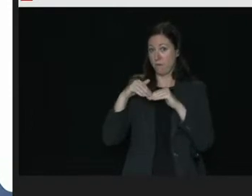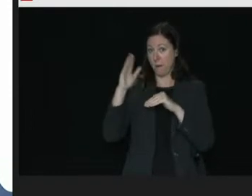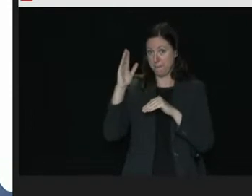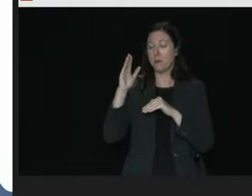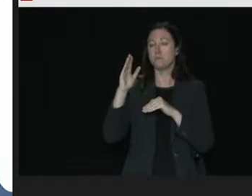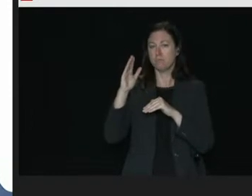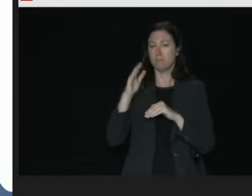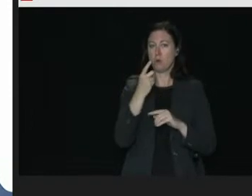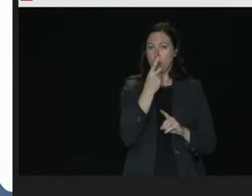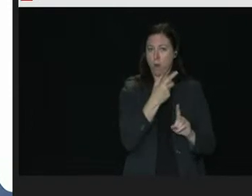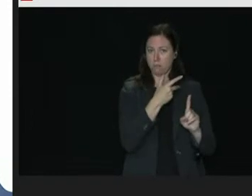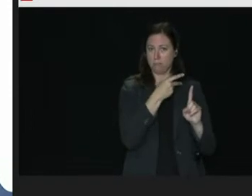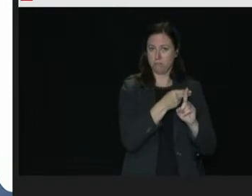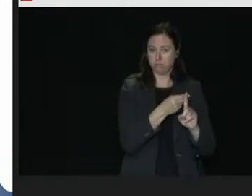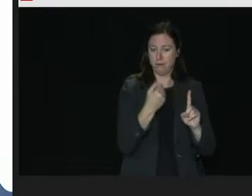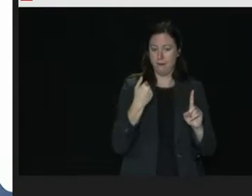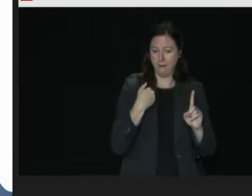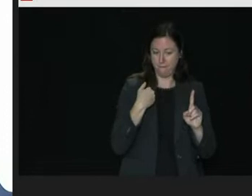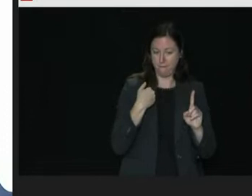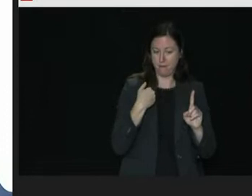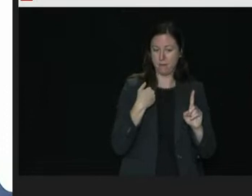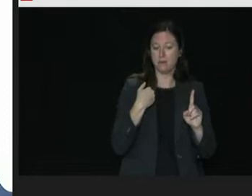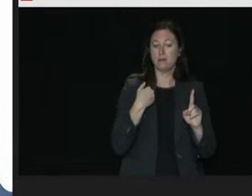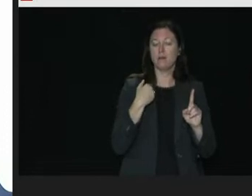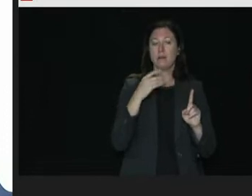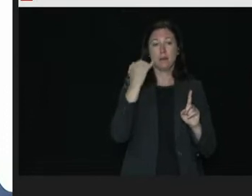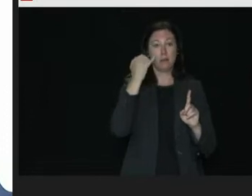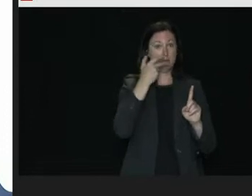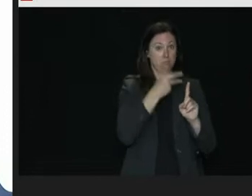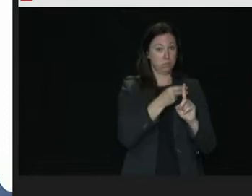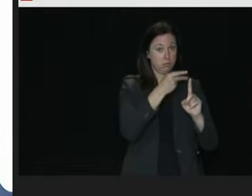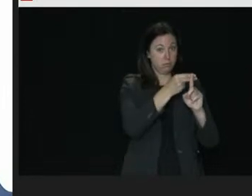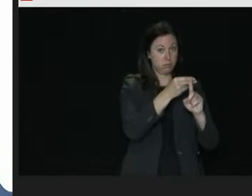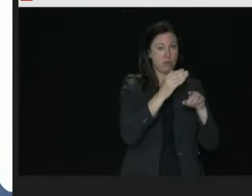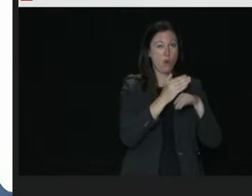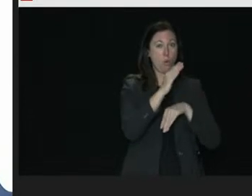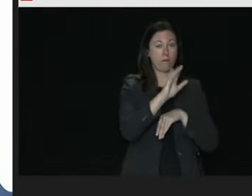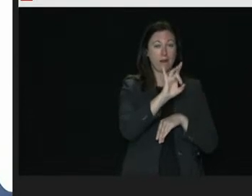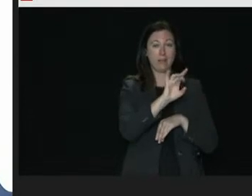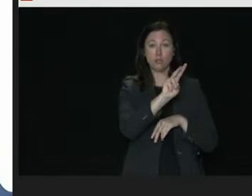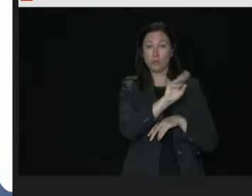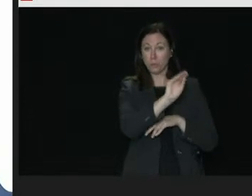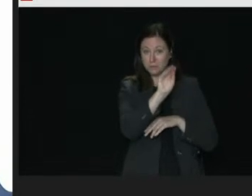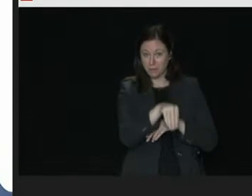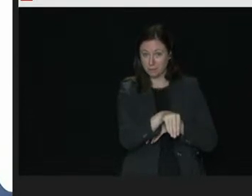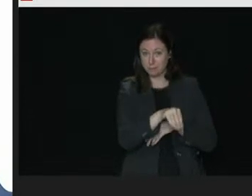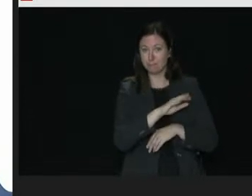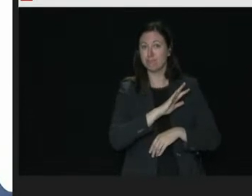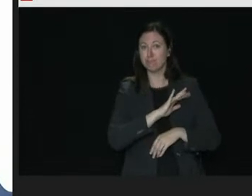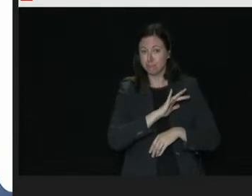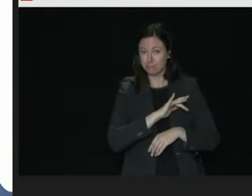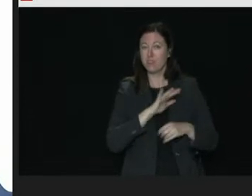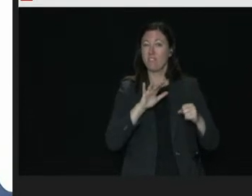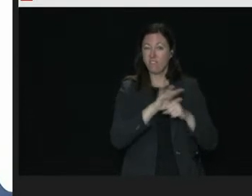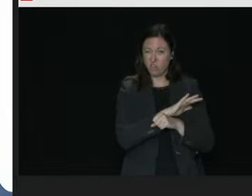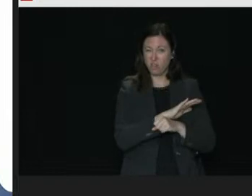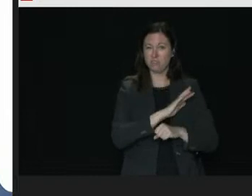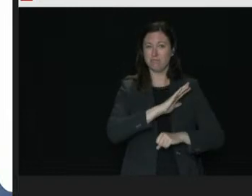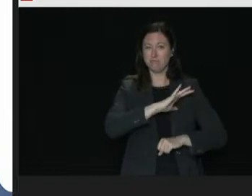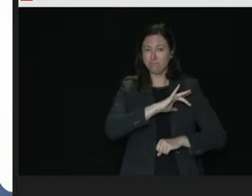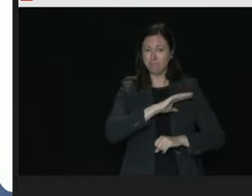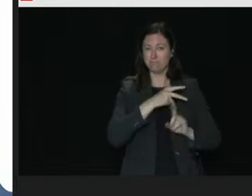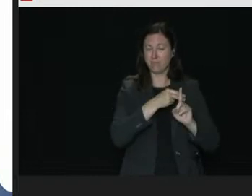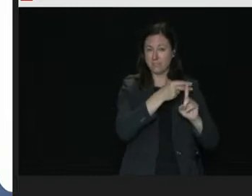1 dose of COVID-19 vaccine, and over 82% of eligible Canadians are fully vaccinated.